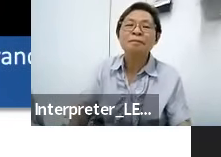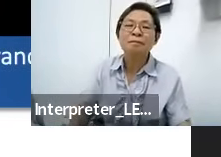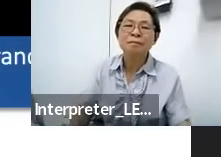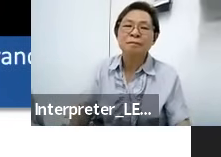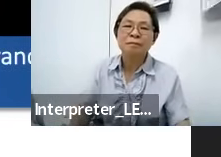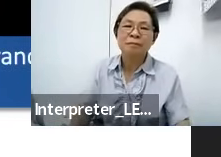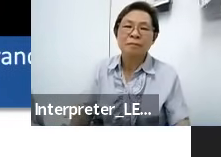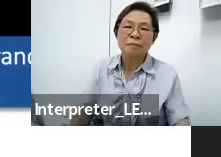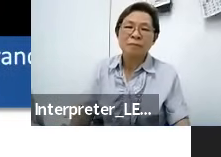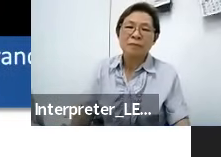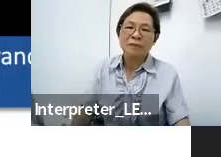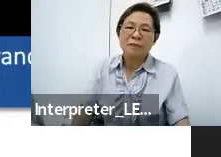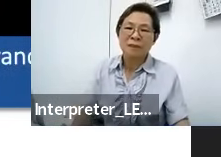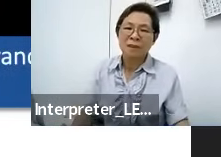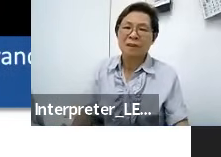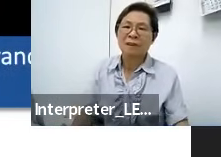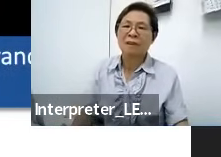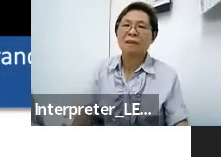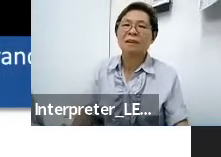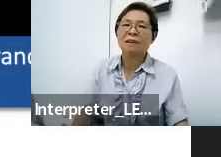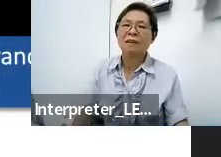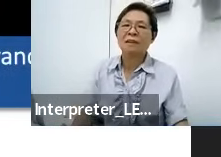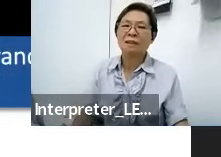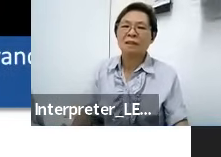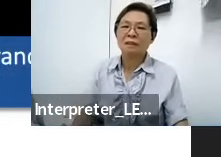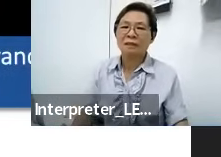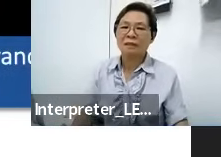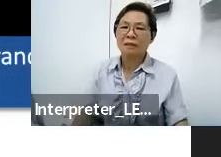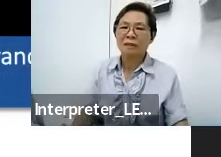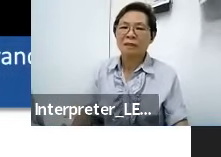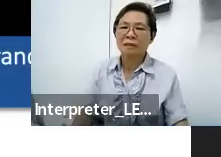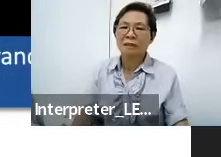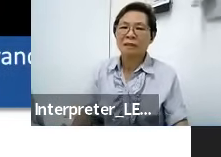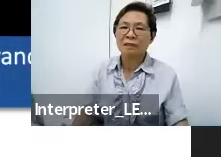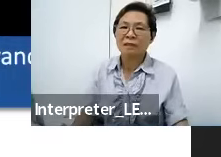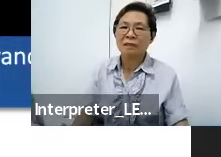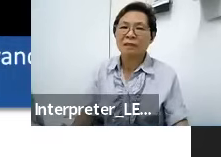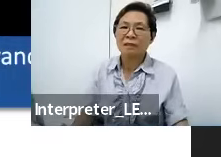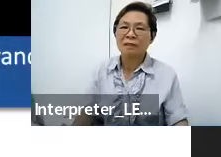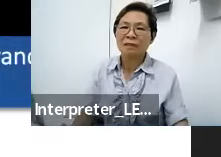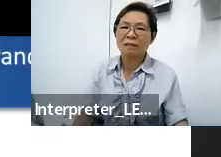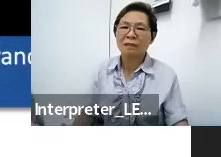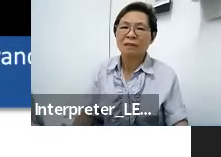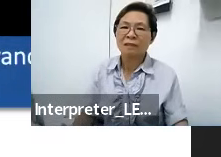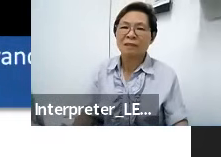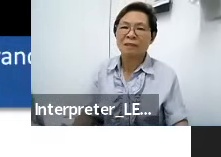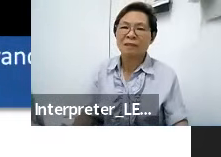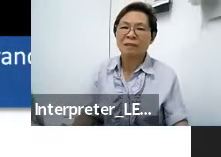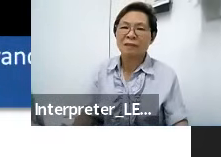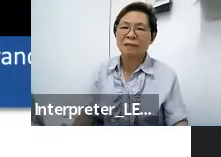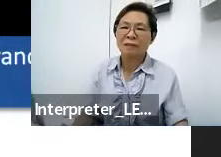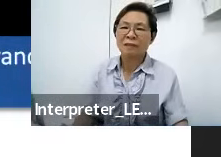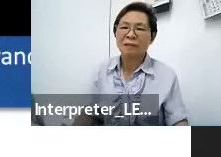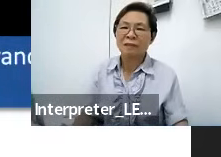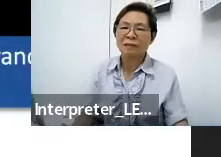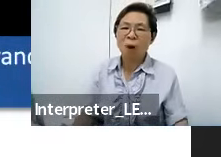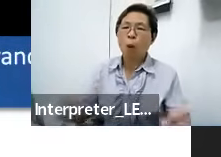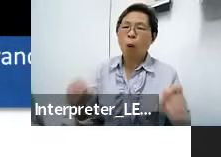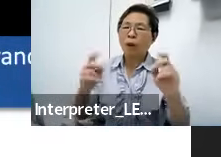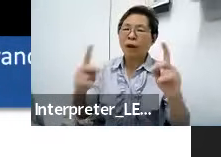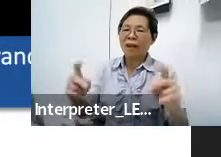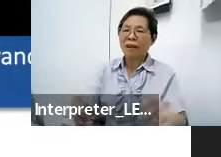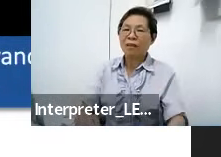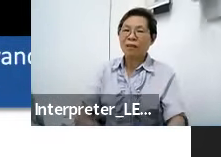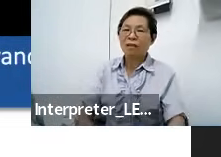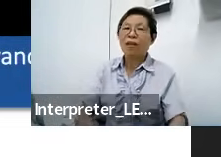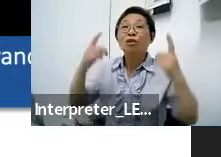So this is the, I think you can click for the whole, yeah. Okay, so in order